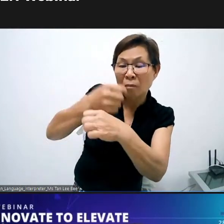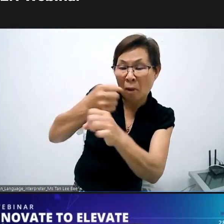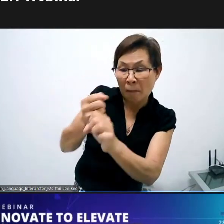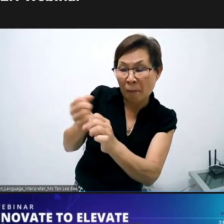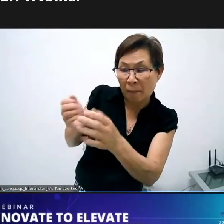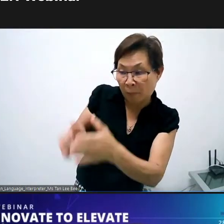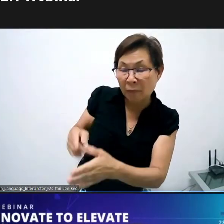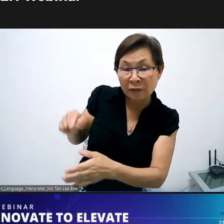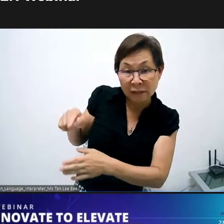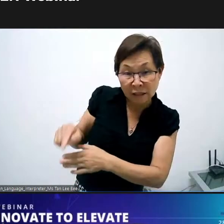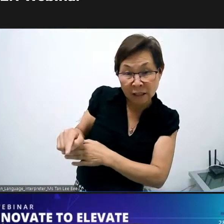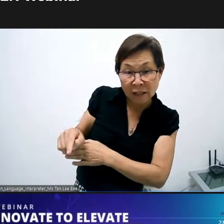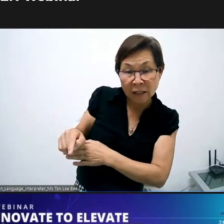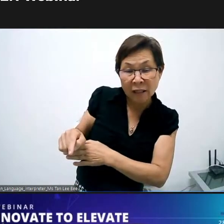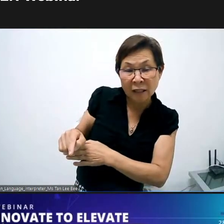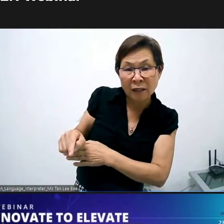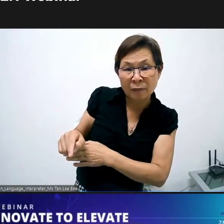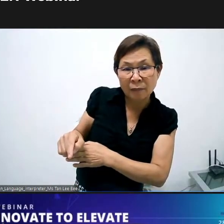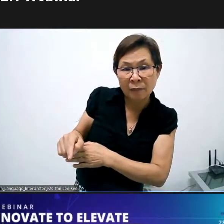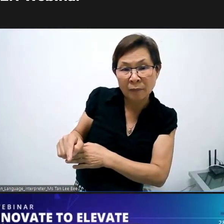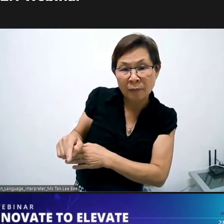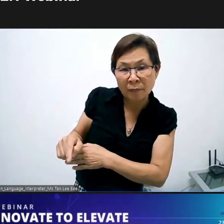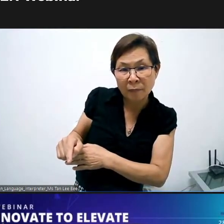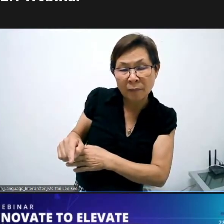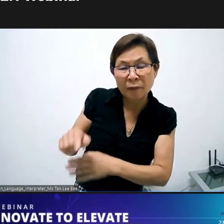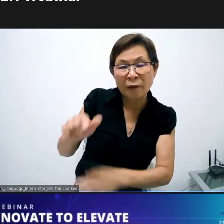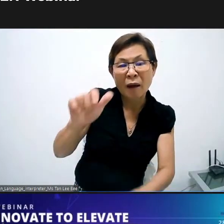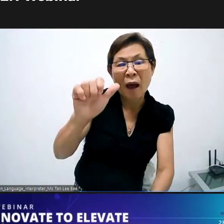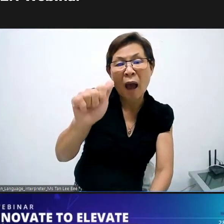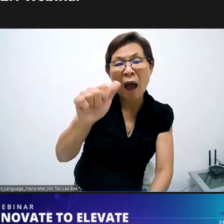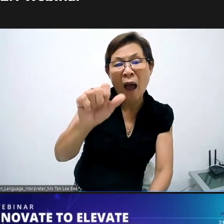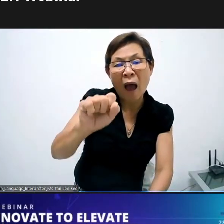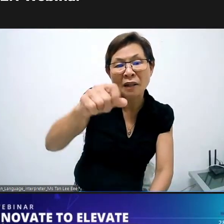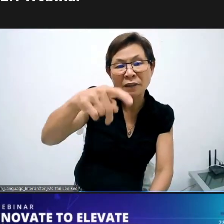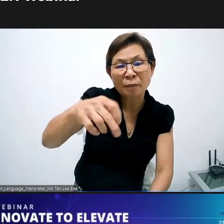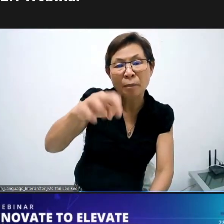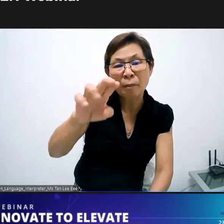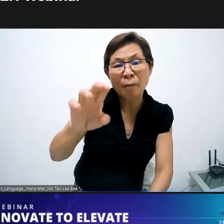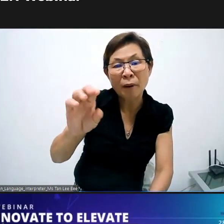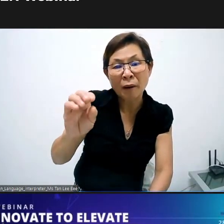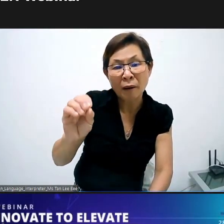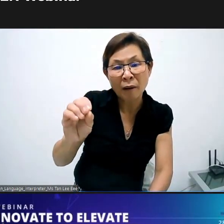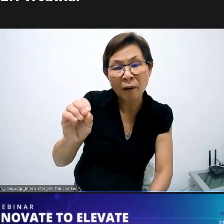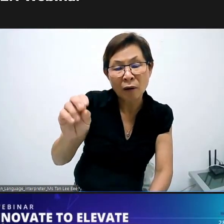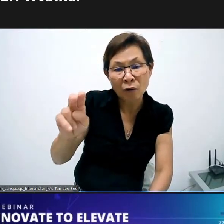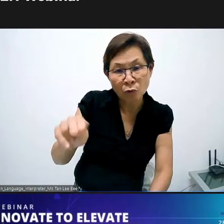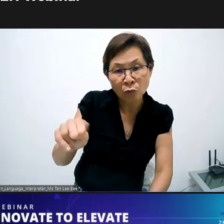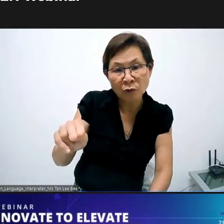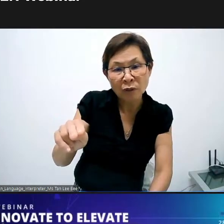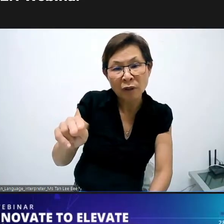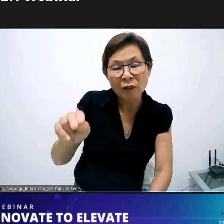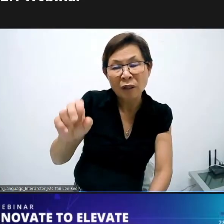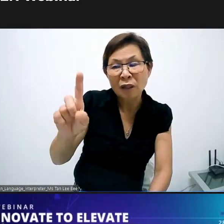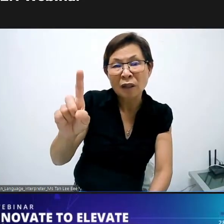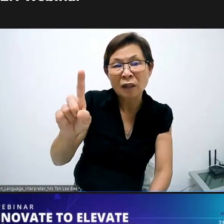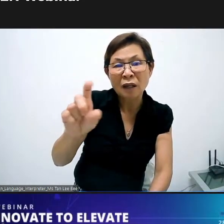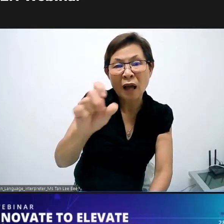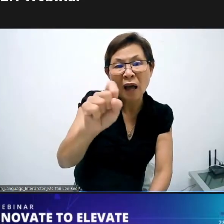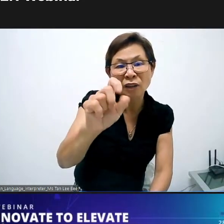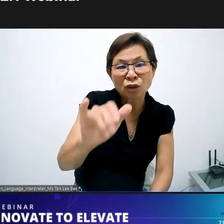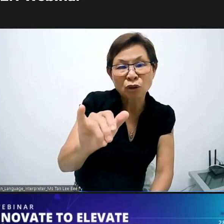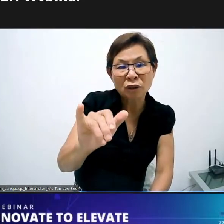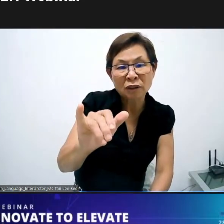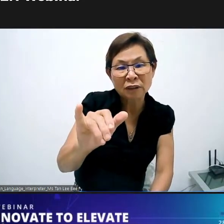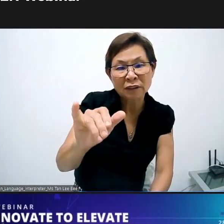blind and Asperger syndrome, so it make everything more easier to produce the